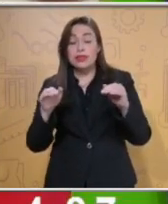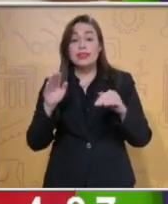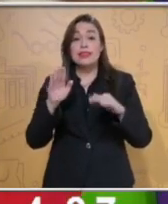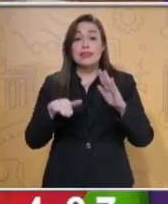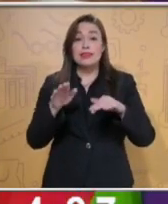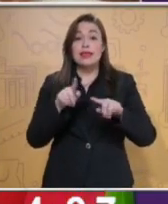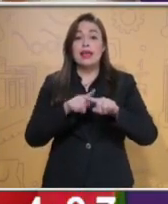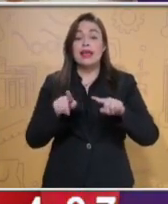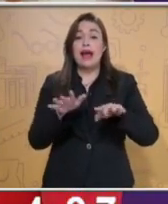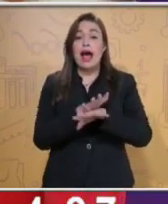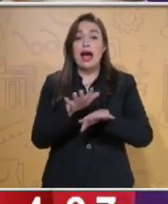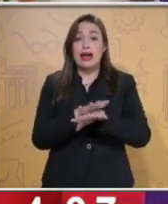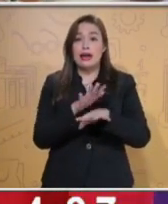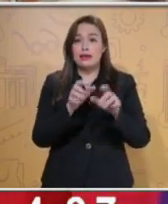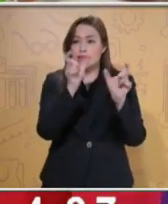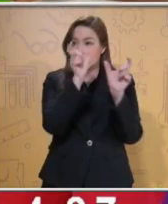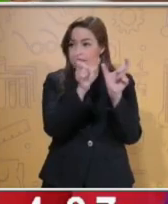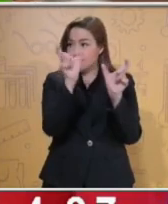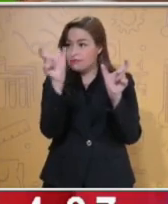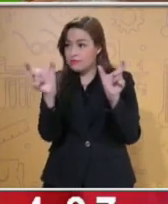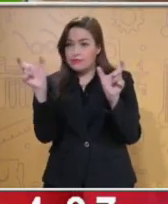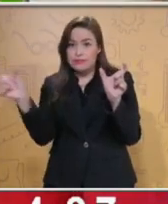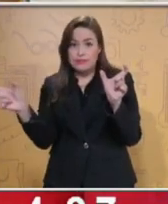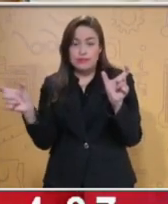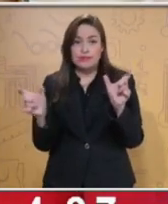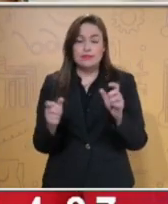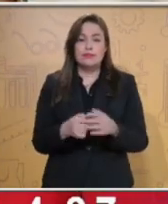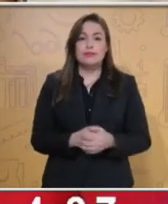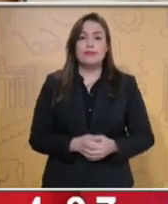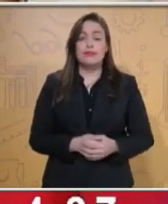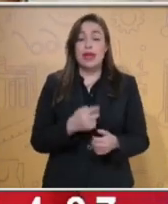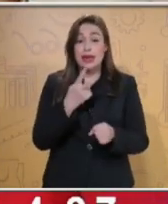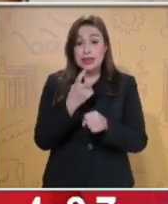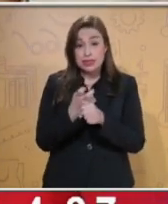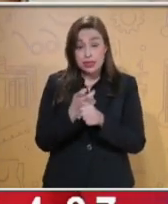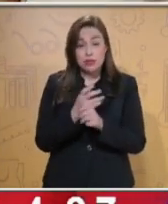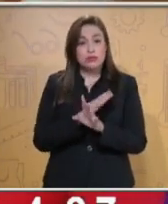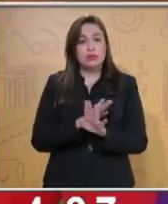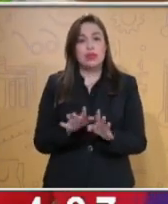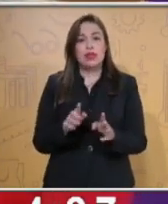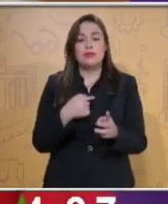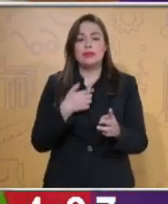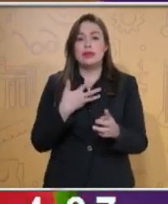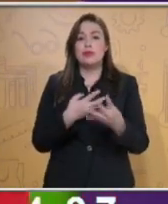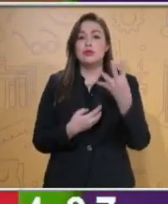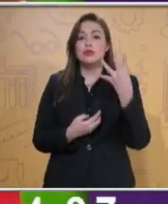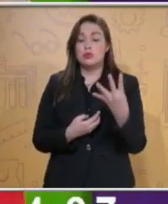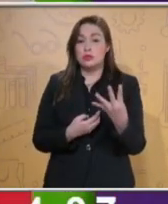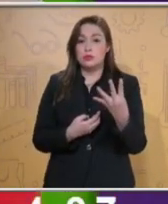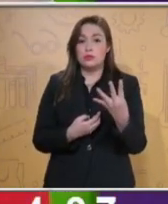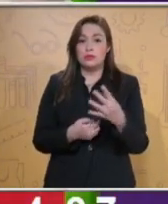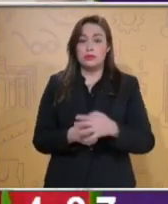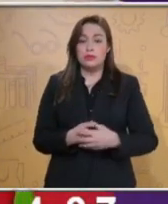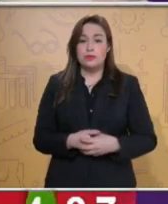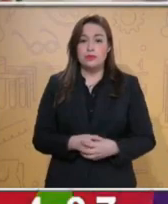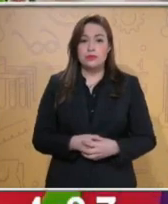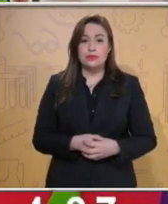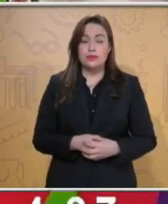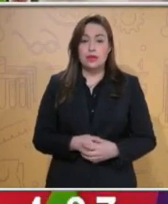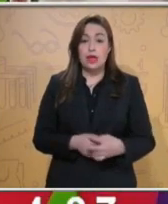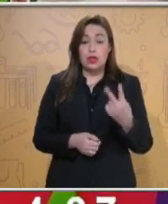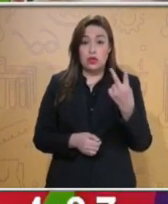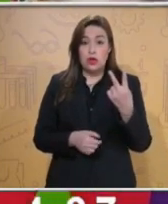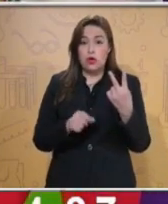pay attention to the next one. In the second format, we have only 4 panels. 2 in the first